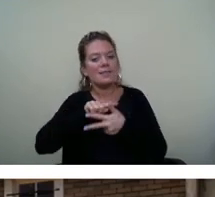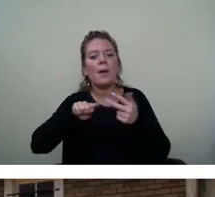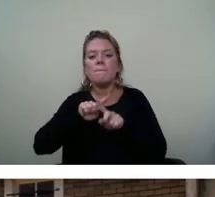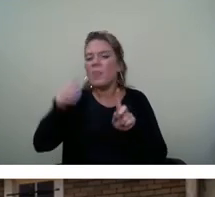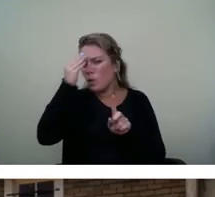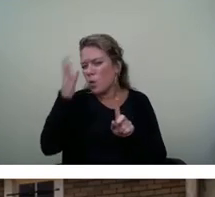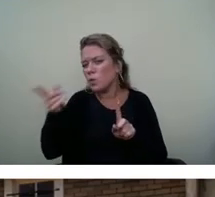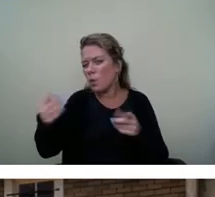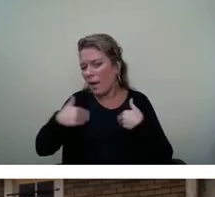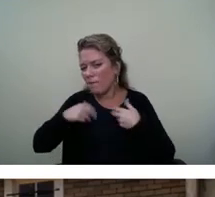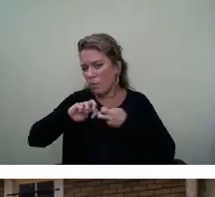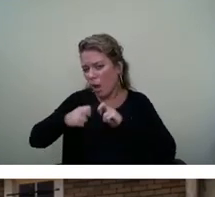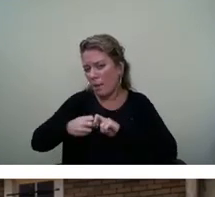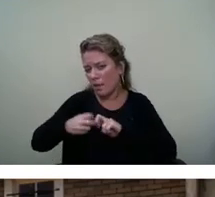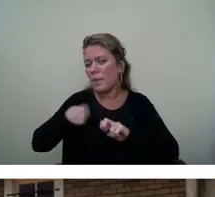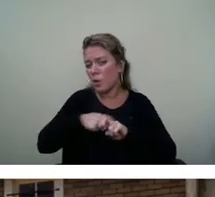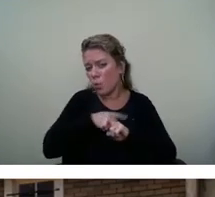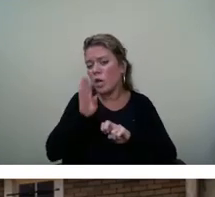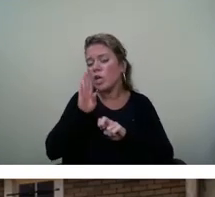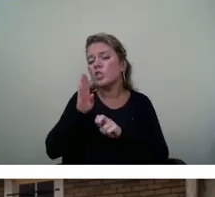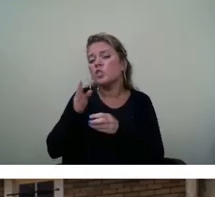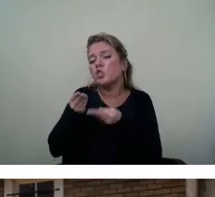have a problem and we're actually treating you.